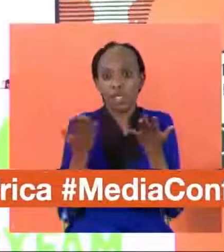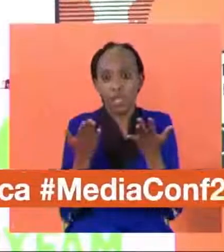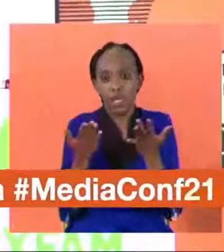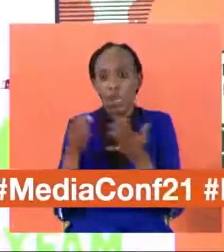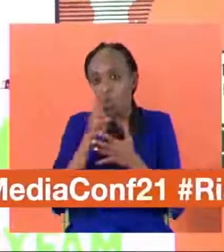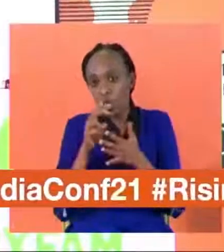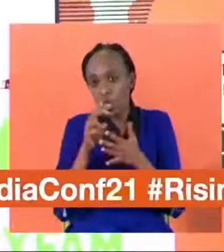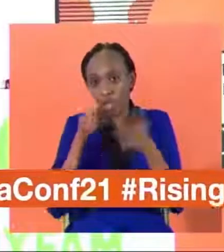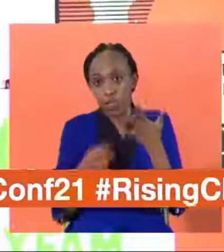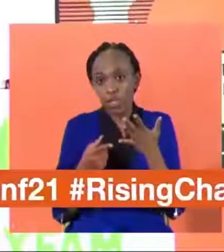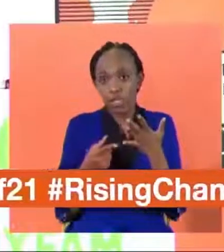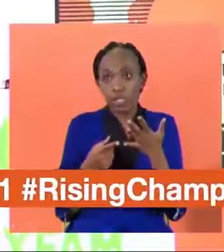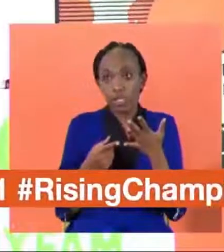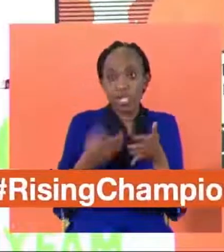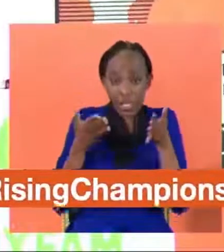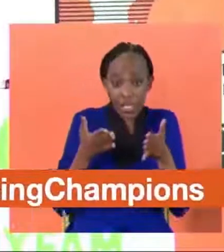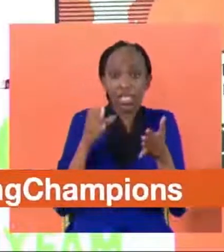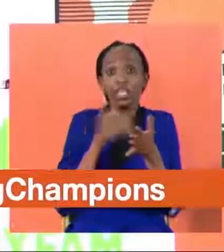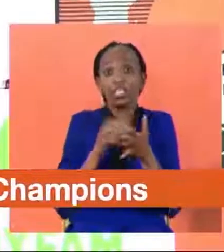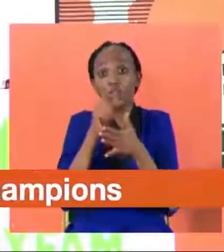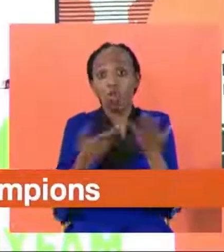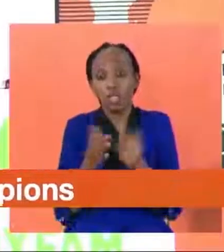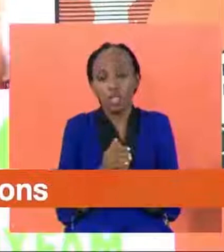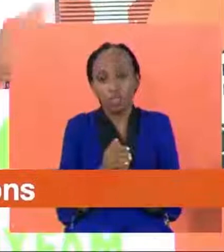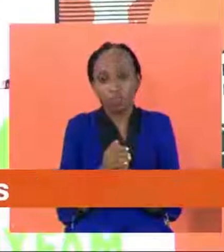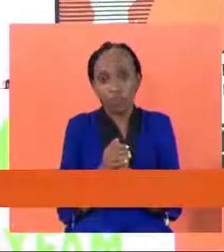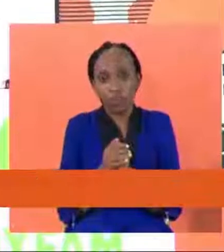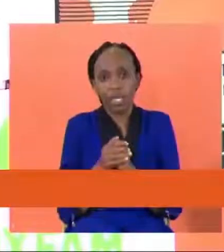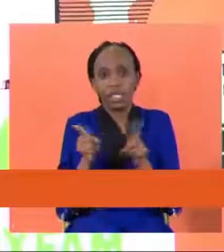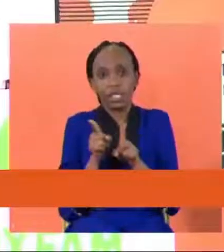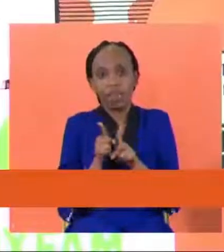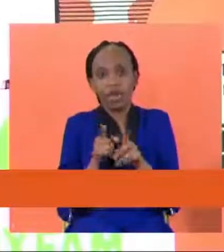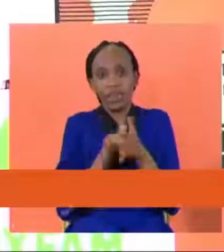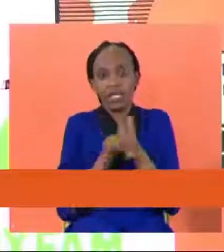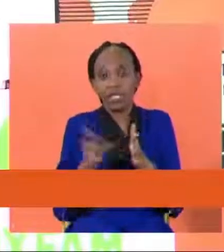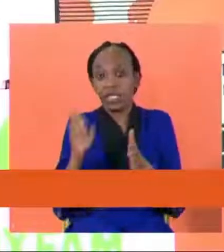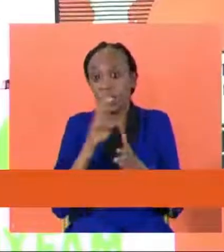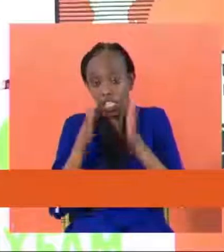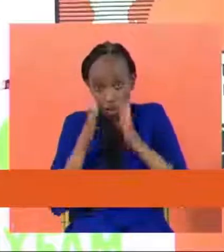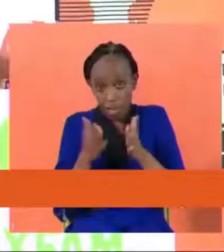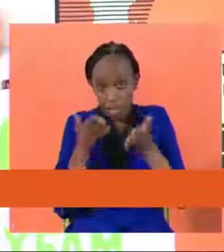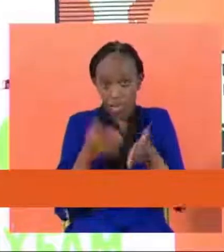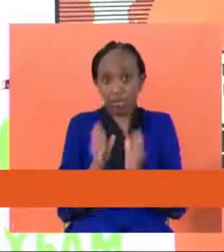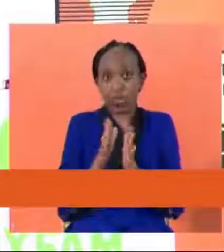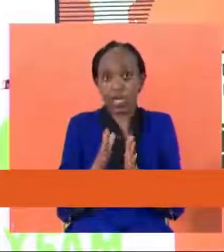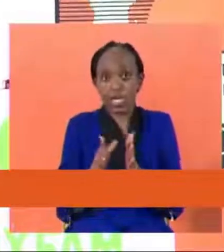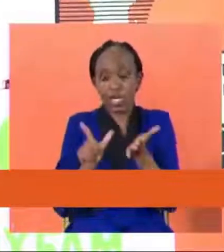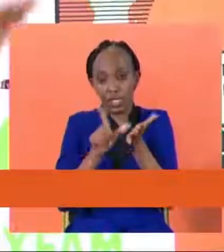Looking at what this menace is. What is this issue that is really threatening humankind? So in this sense, it would be